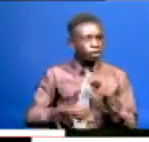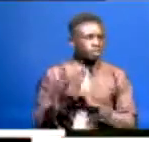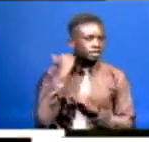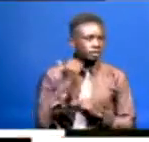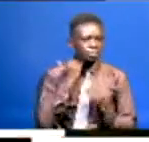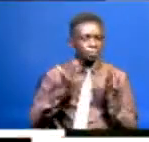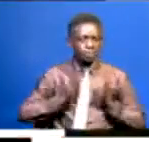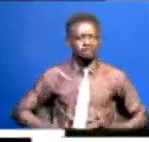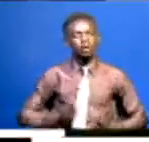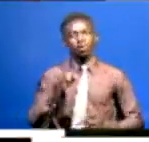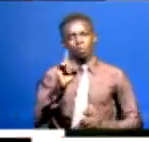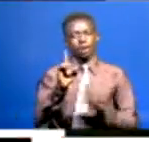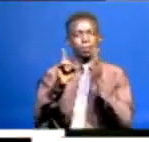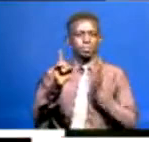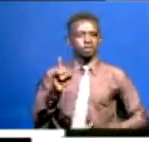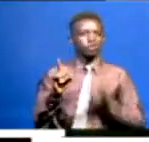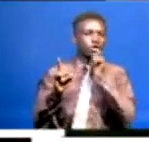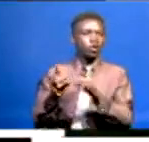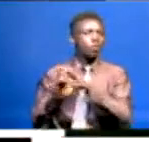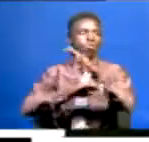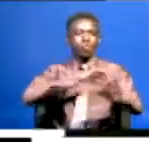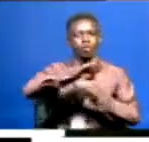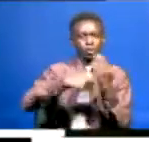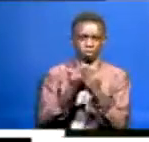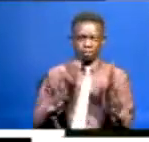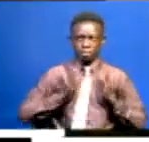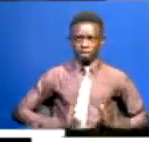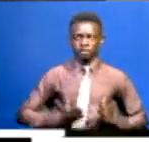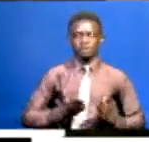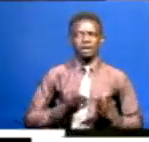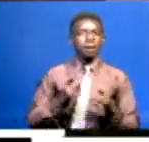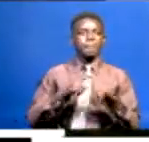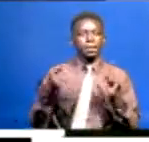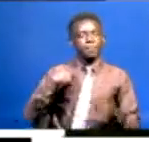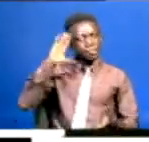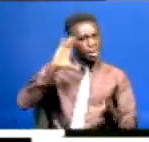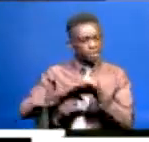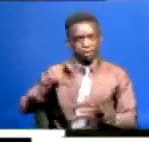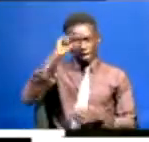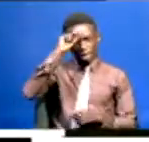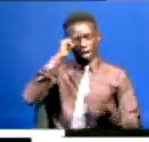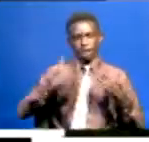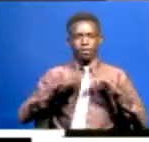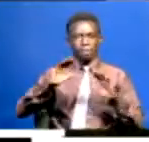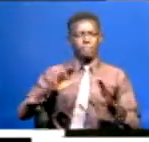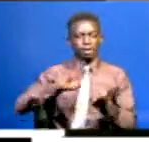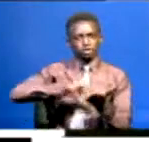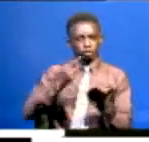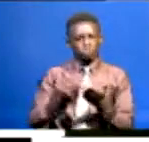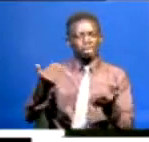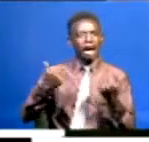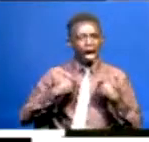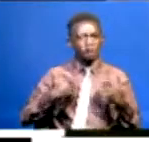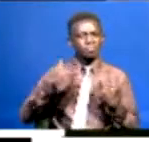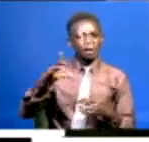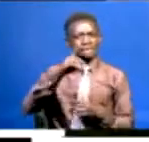one person. And I believe the government have the resources. They have intelligence. They have